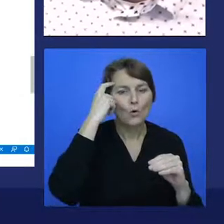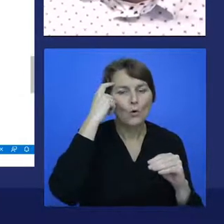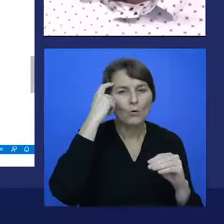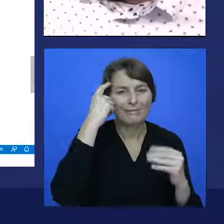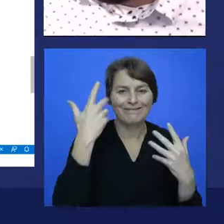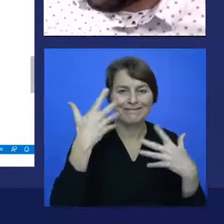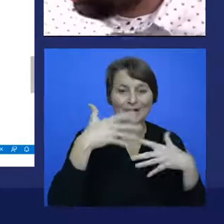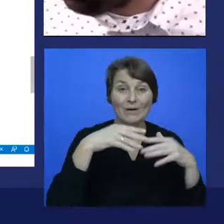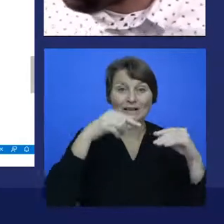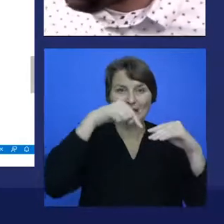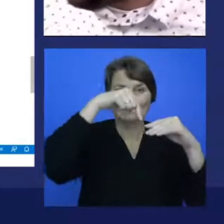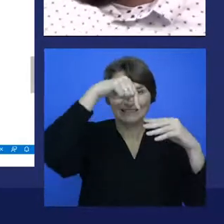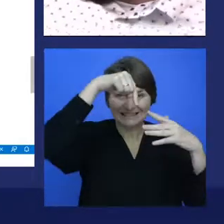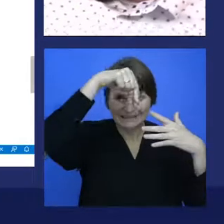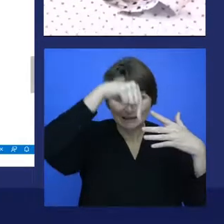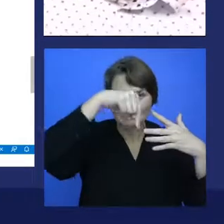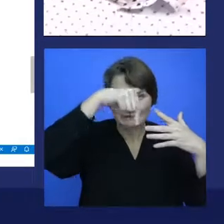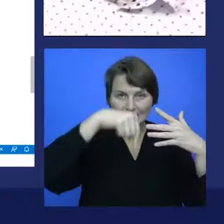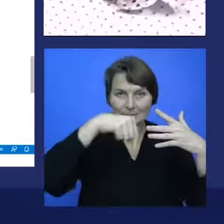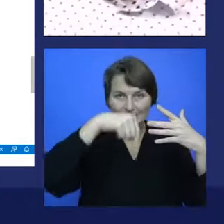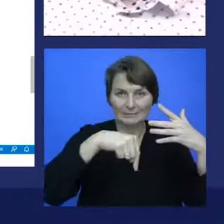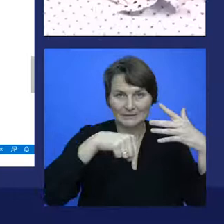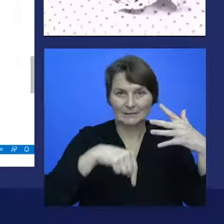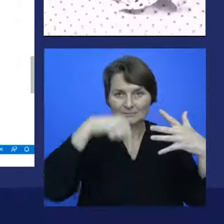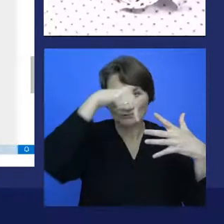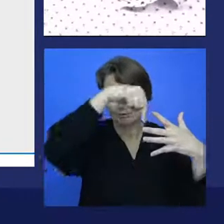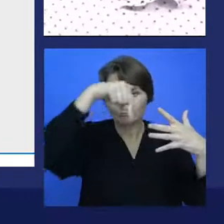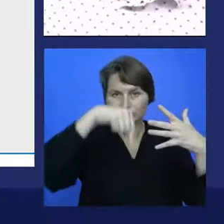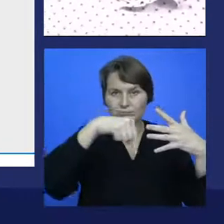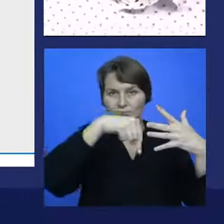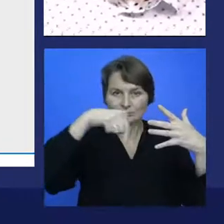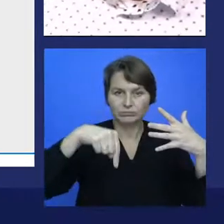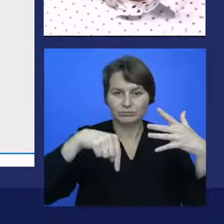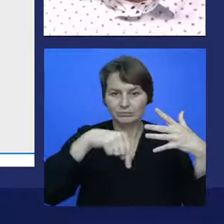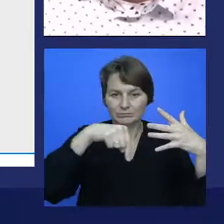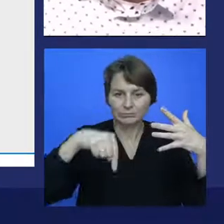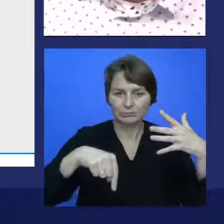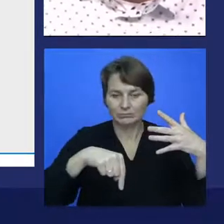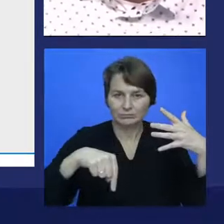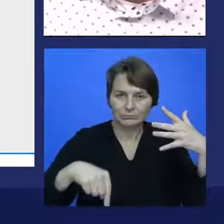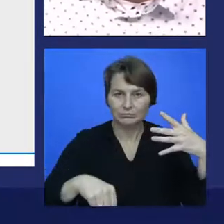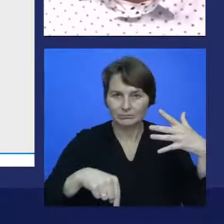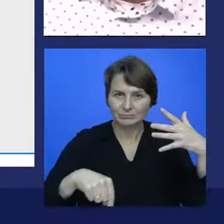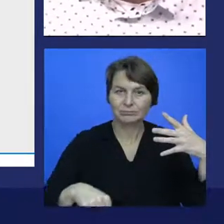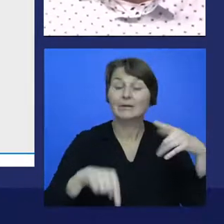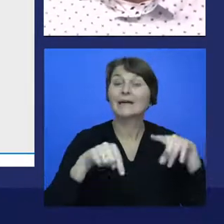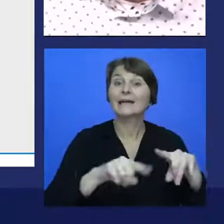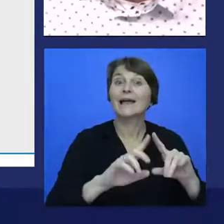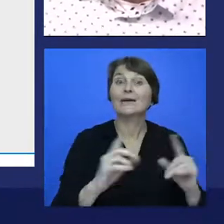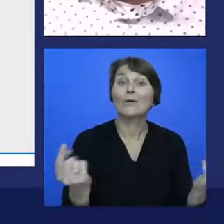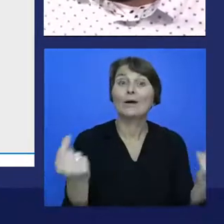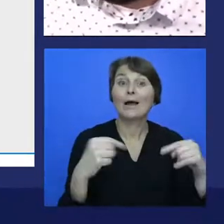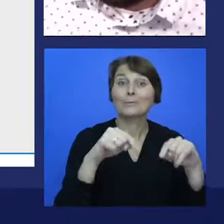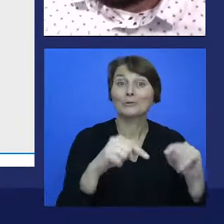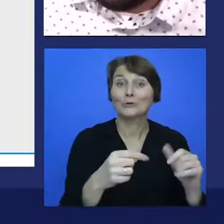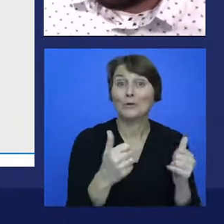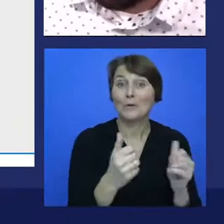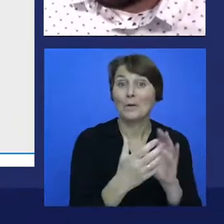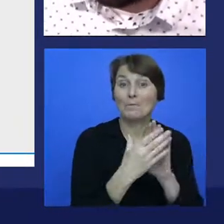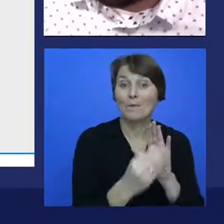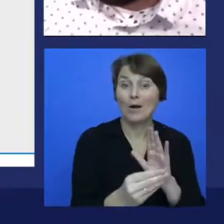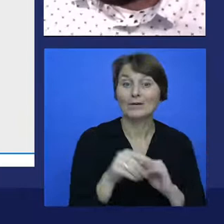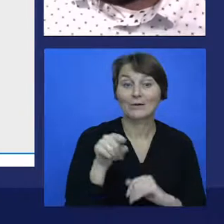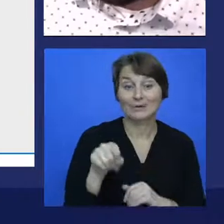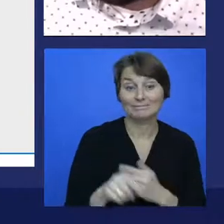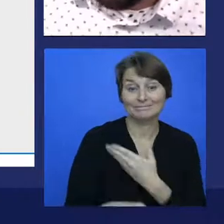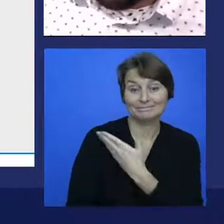get deeper and deeper until you get to the actual model that we're going to use, which is called MobileNet, right?